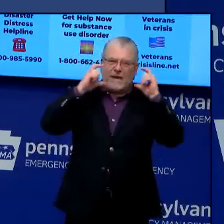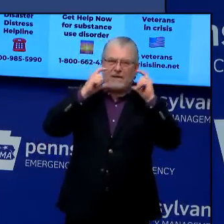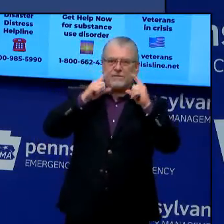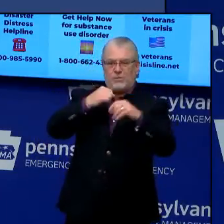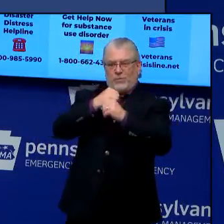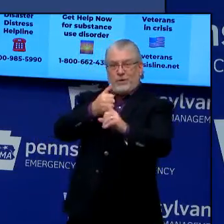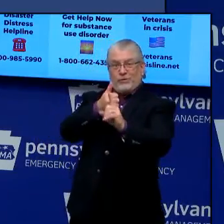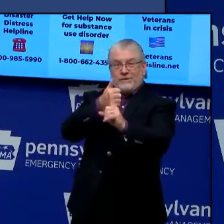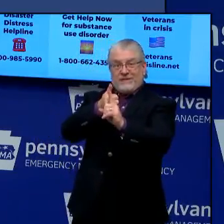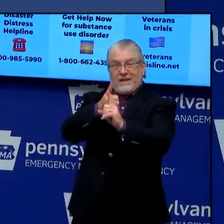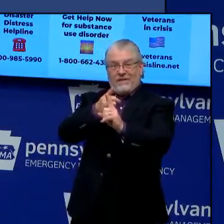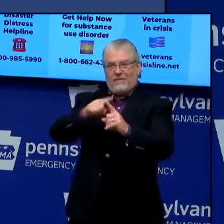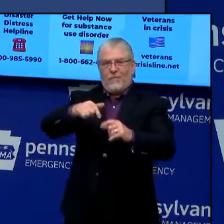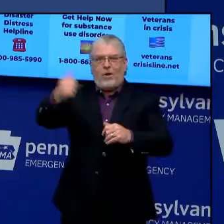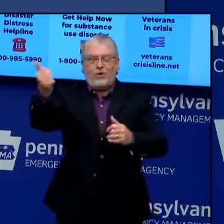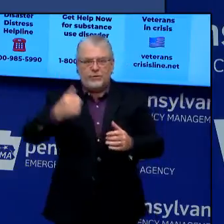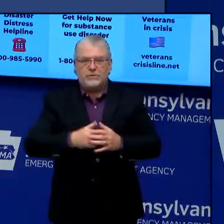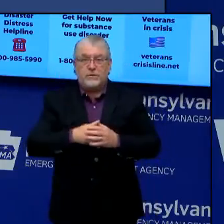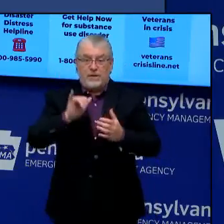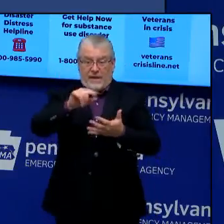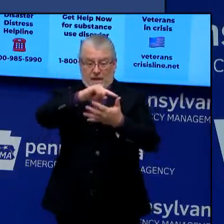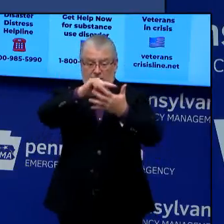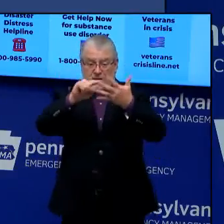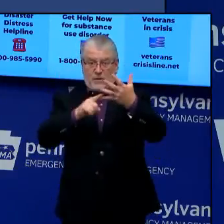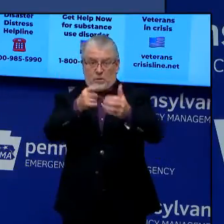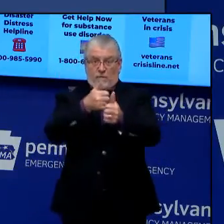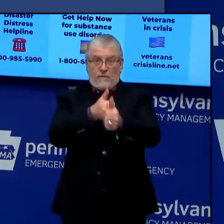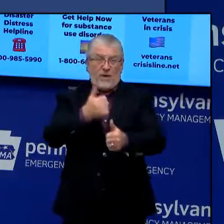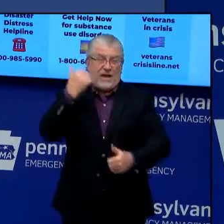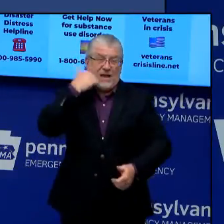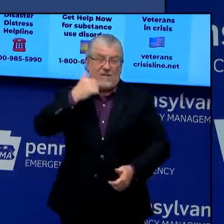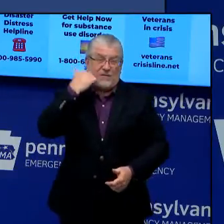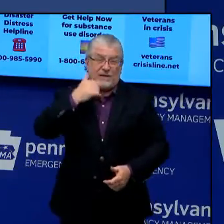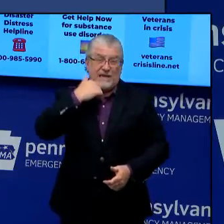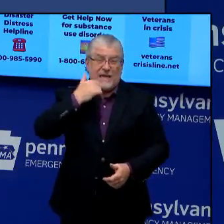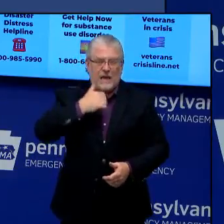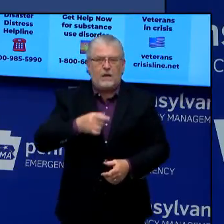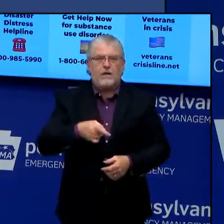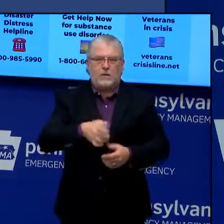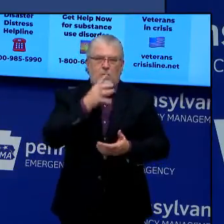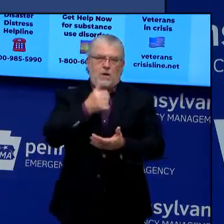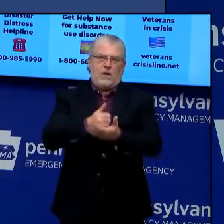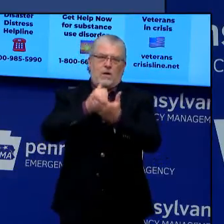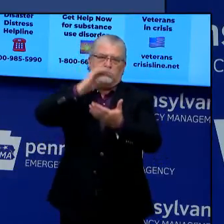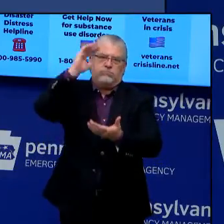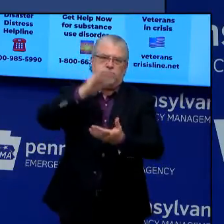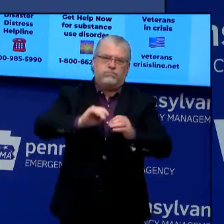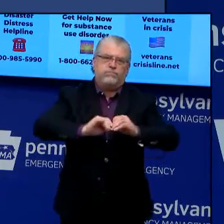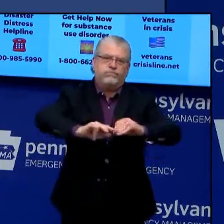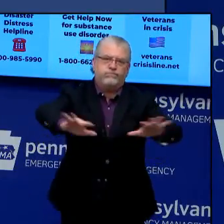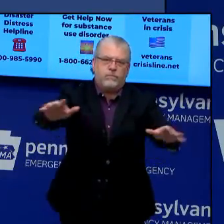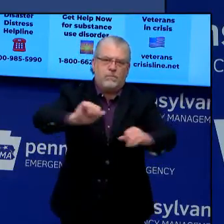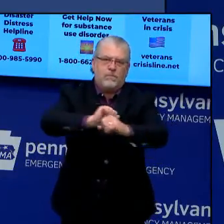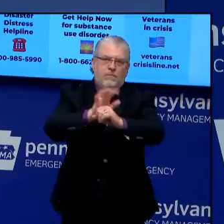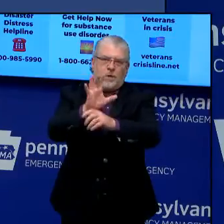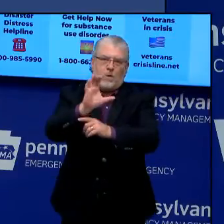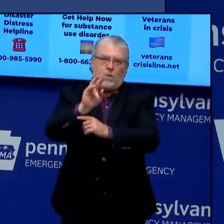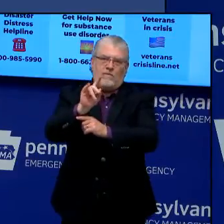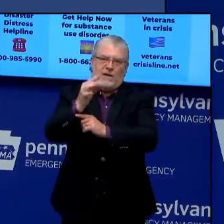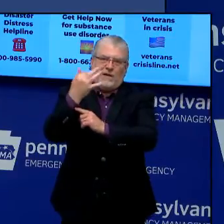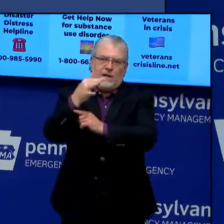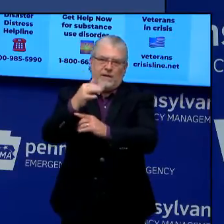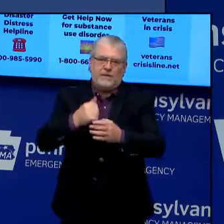the spread of the dangerous virus, COVID-19, and give hope to our families and our